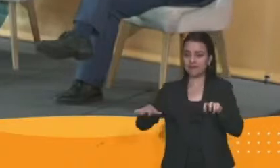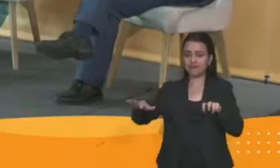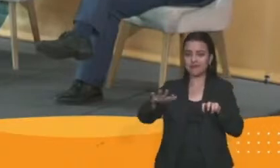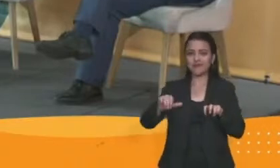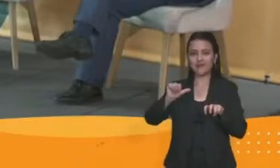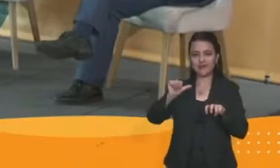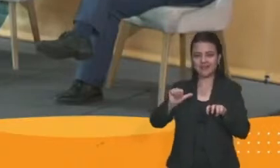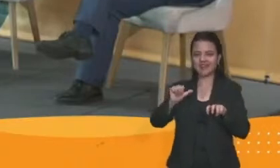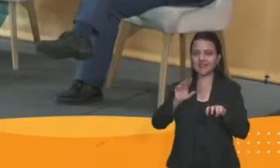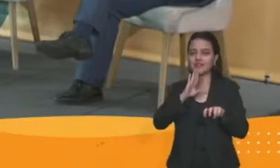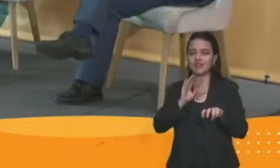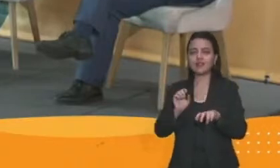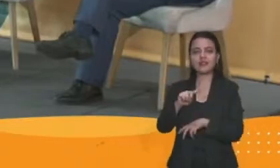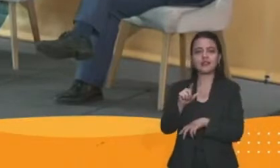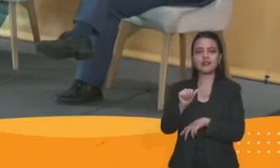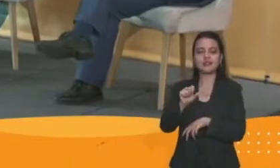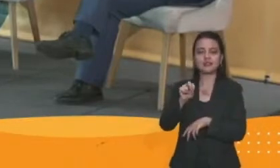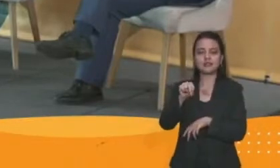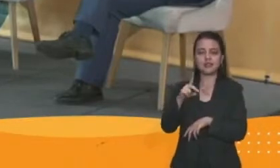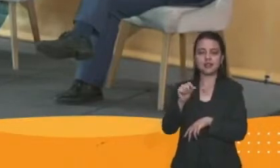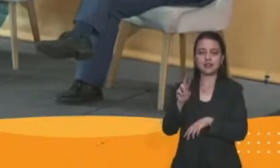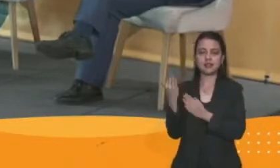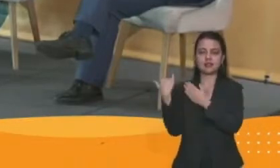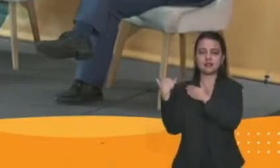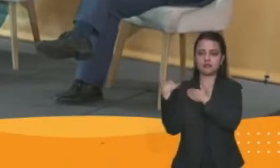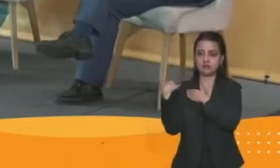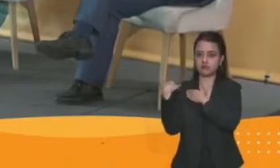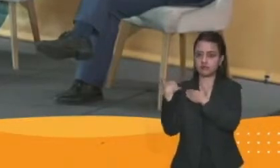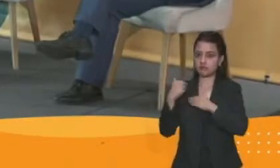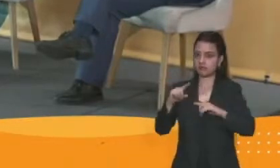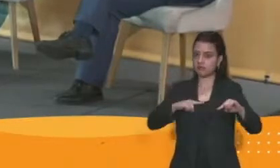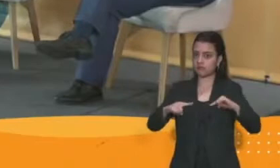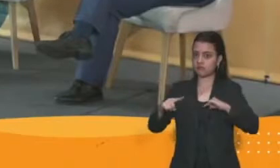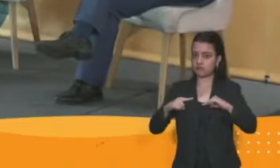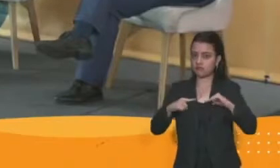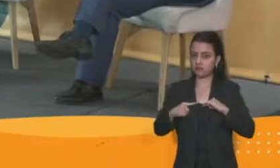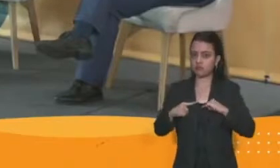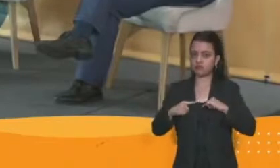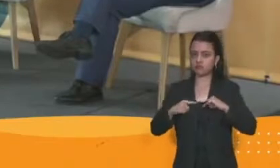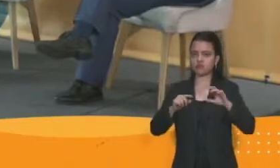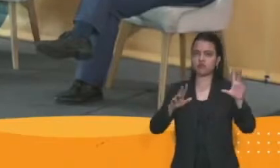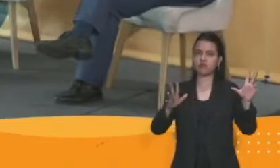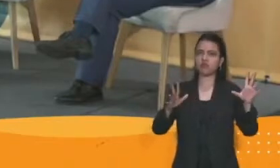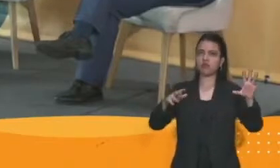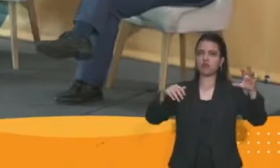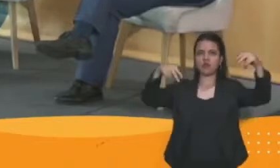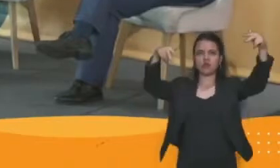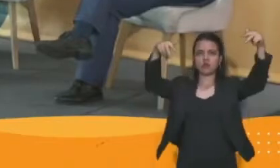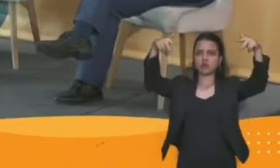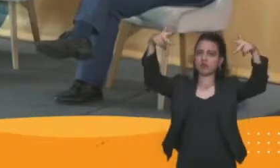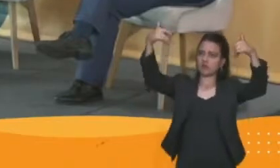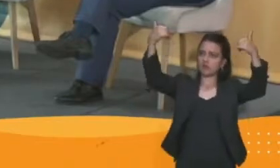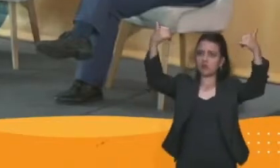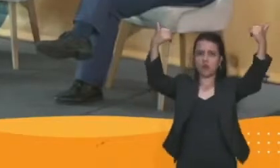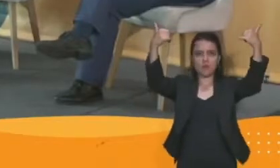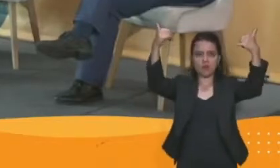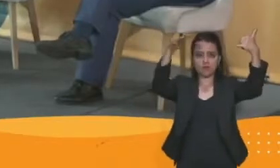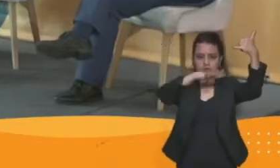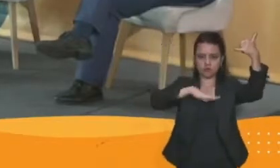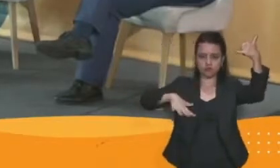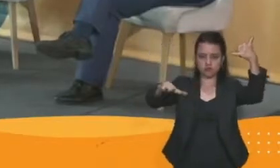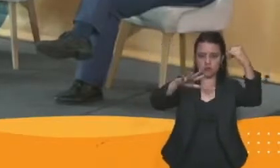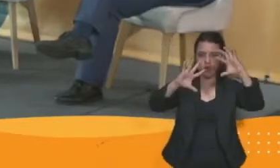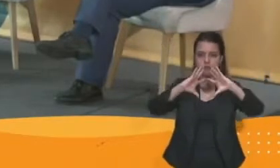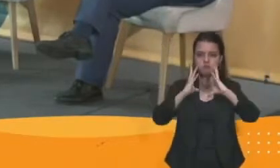Rodriguez, coordinator of the digital procedure area of the satellite imaging of